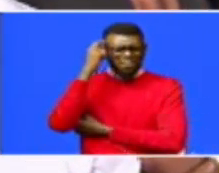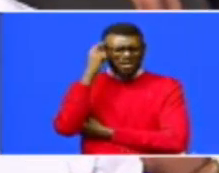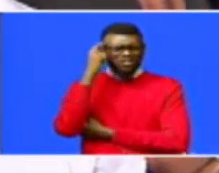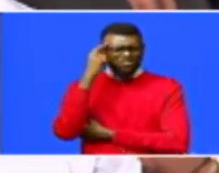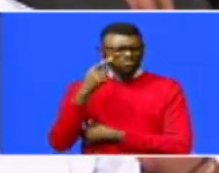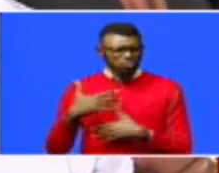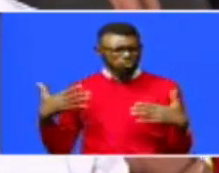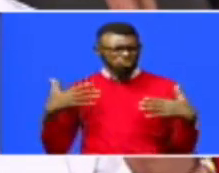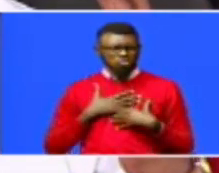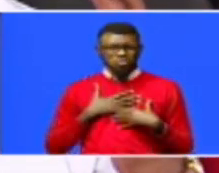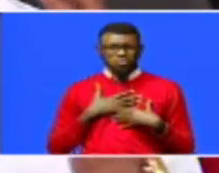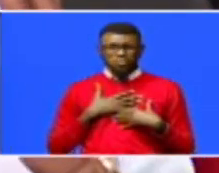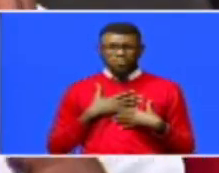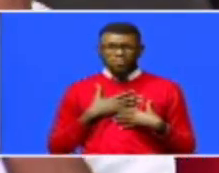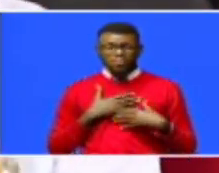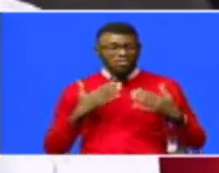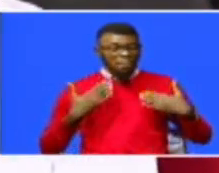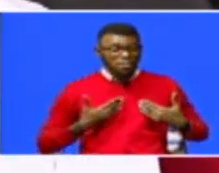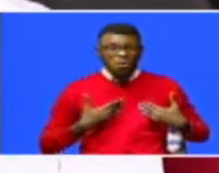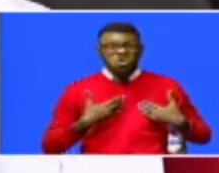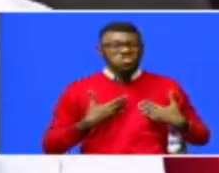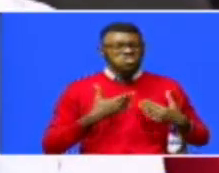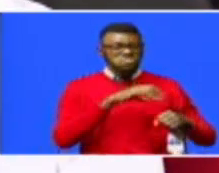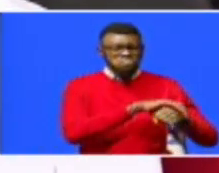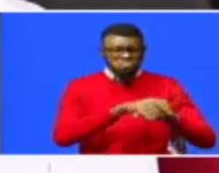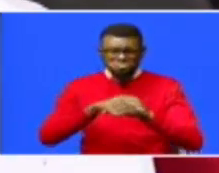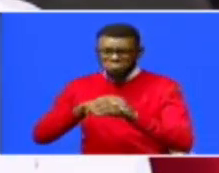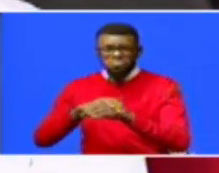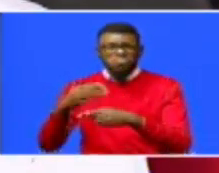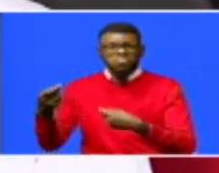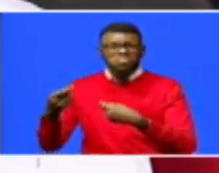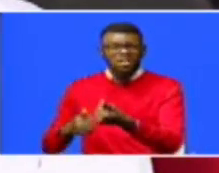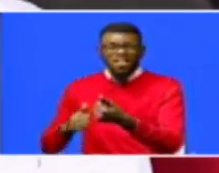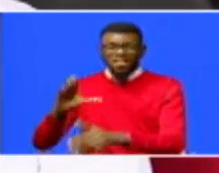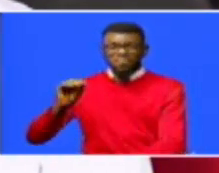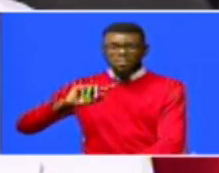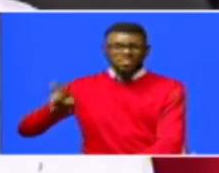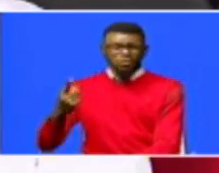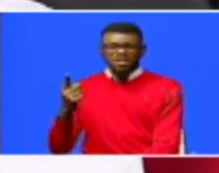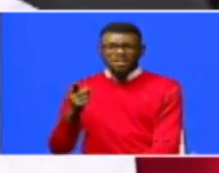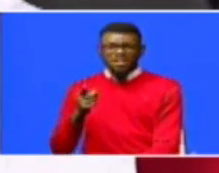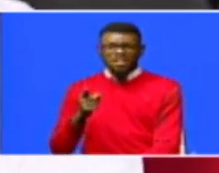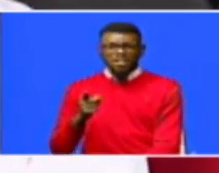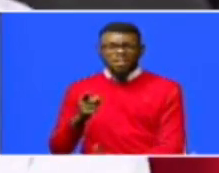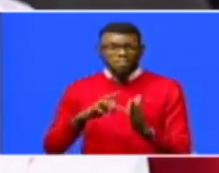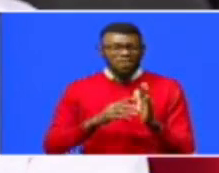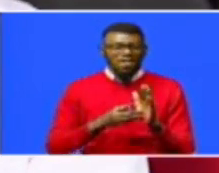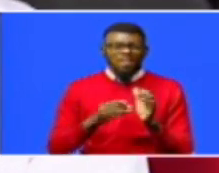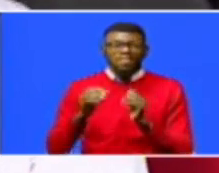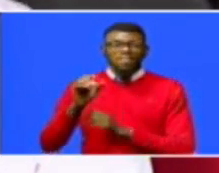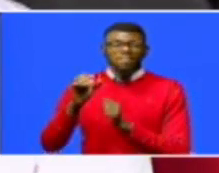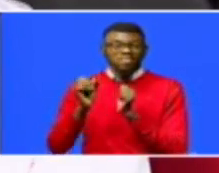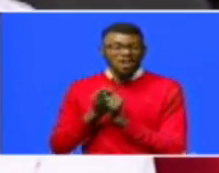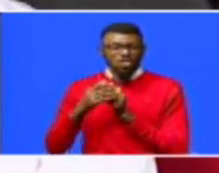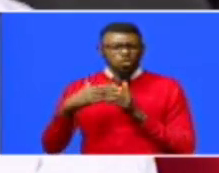froze, that a human being can be sold at a cost of just 50,000 shillings, which is approximately $13,